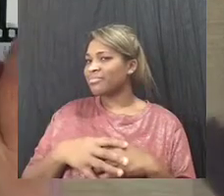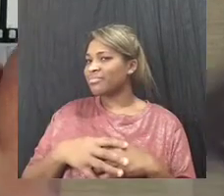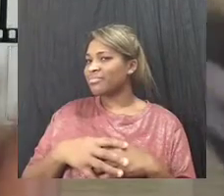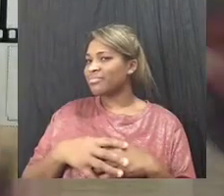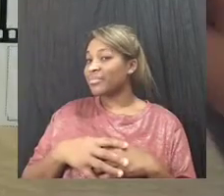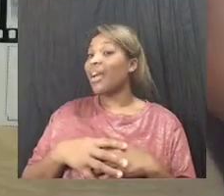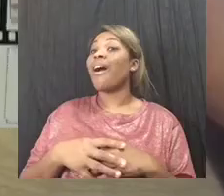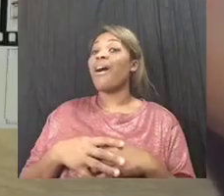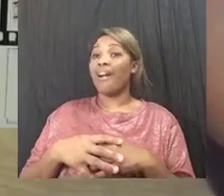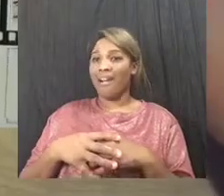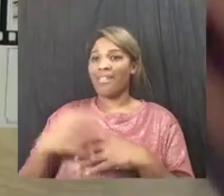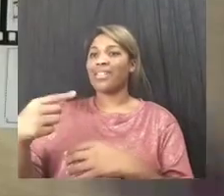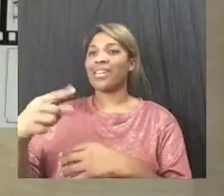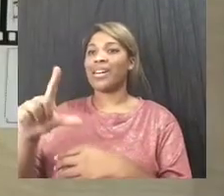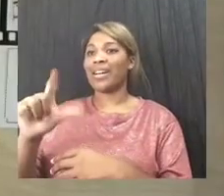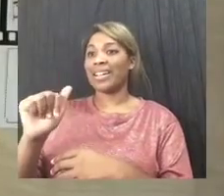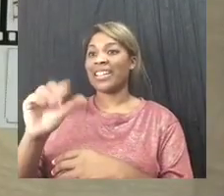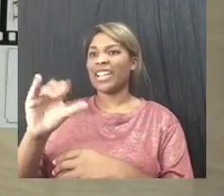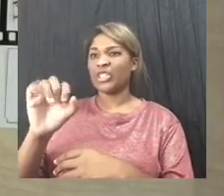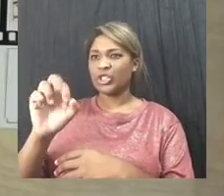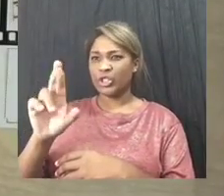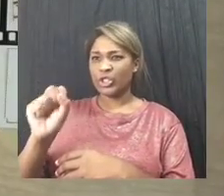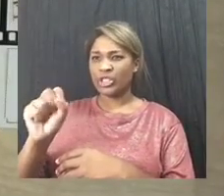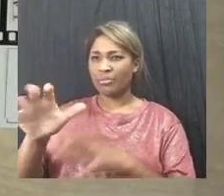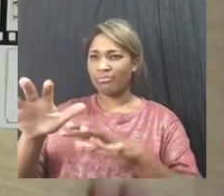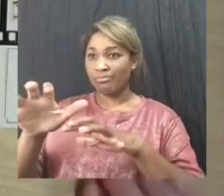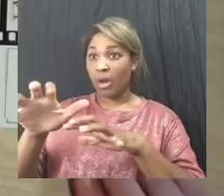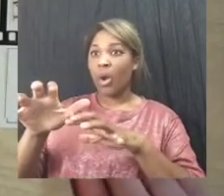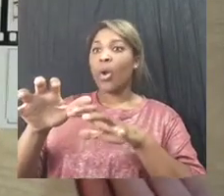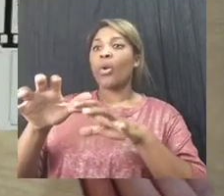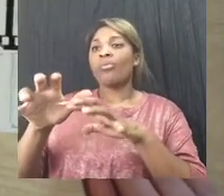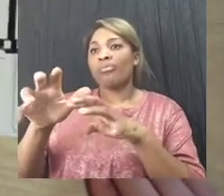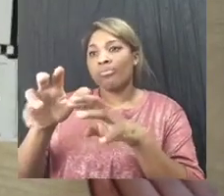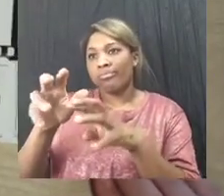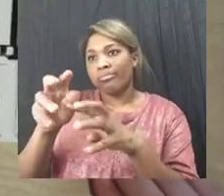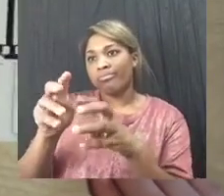the glaciers melted and the Ice